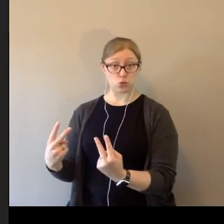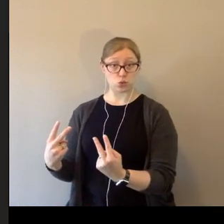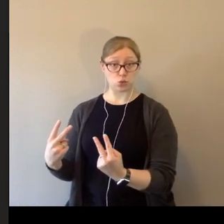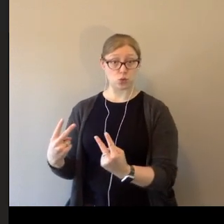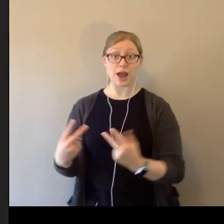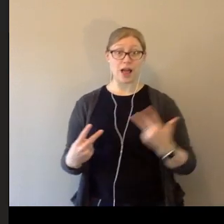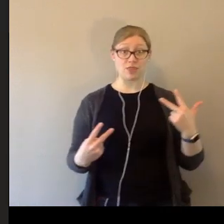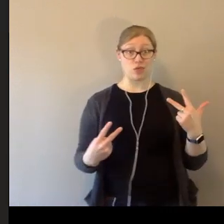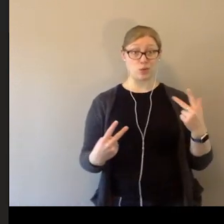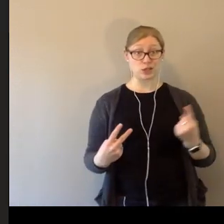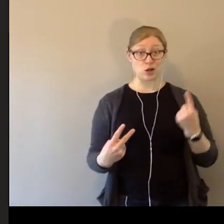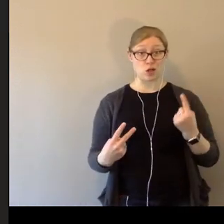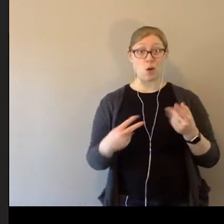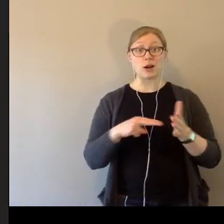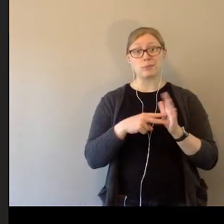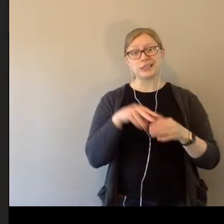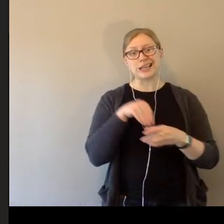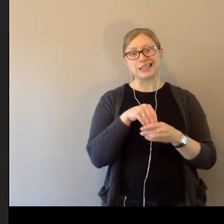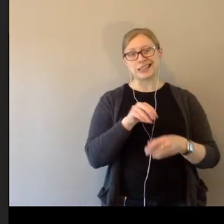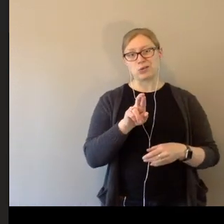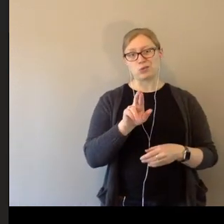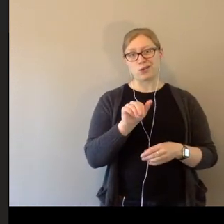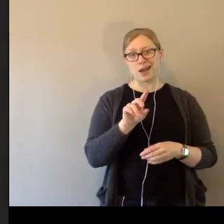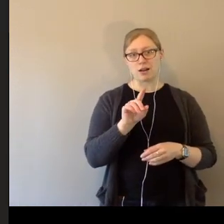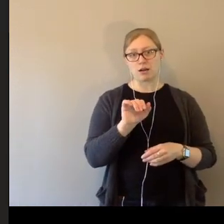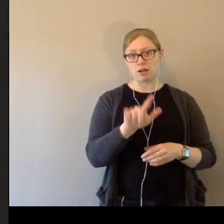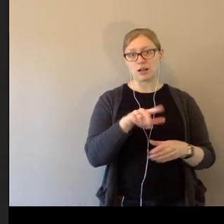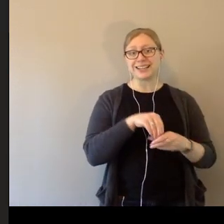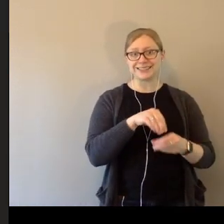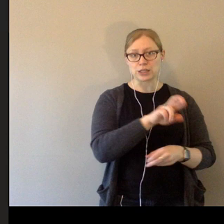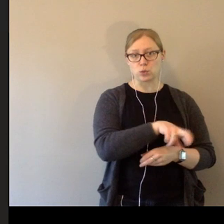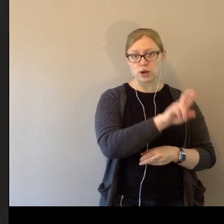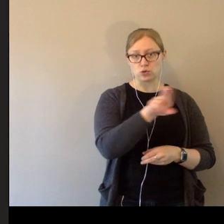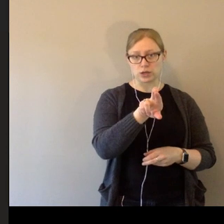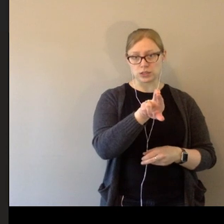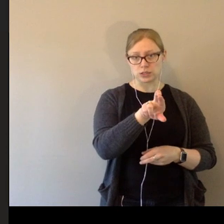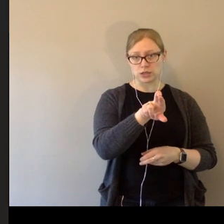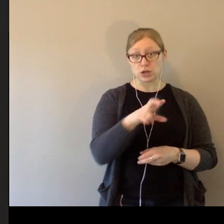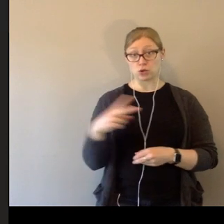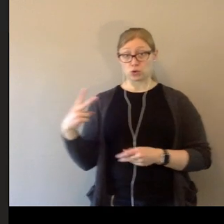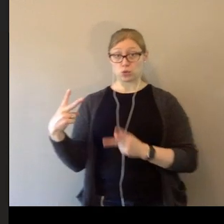in the radical. And so 2 times 2 is 4. This would be 4 square root of 3.